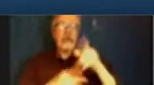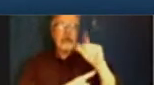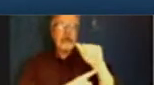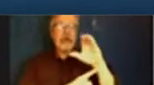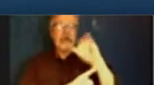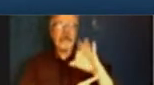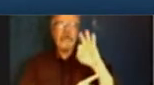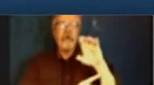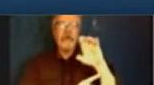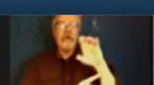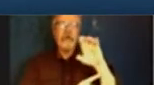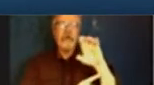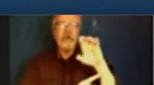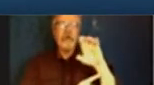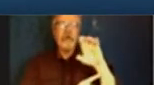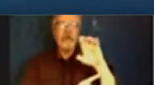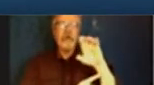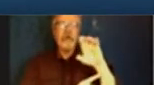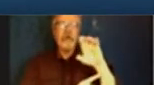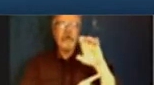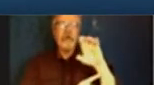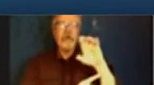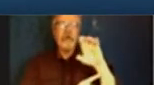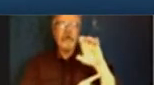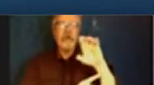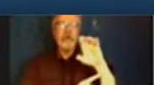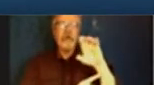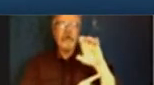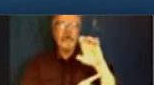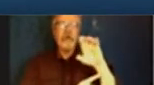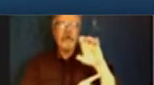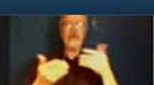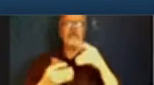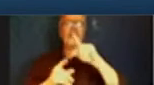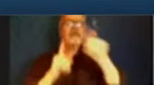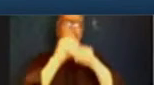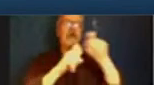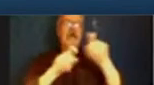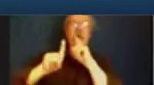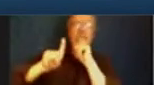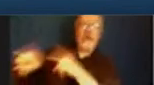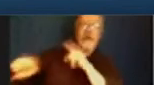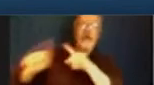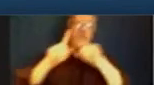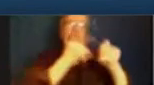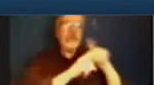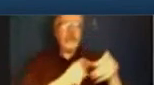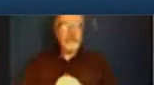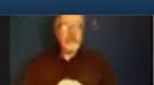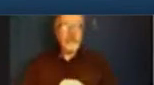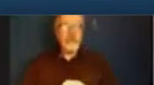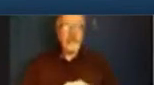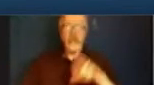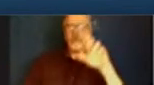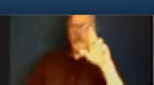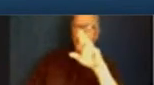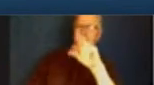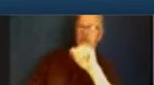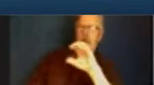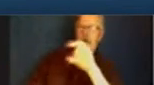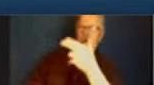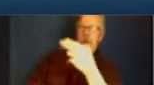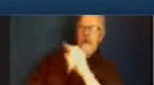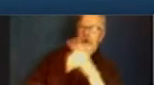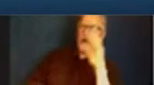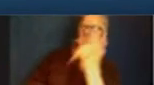to Rachel with AP. Go ahead, Rachel. Hi, good afternoon. This question may be